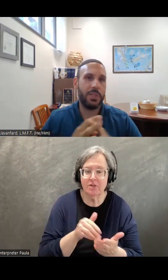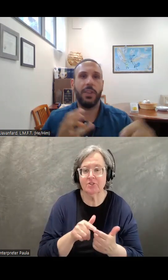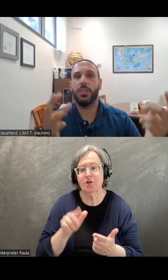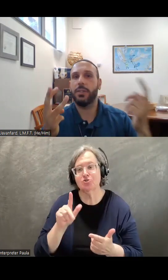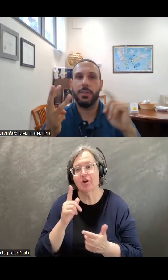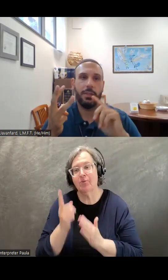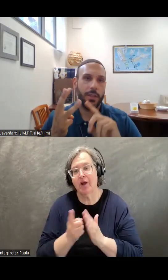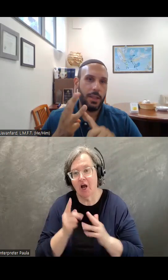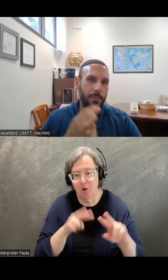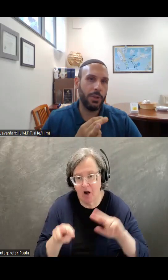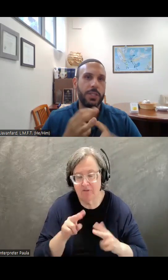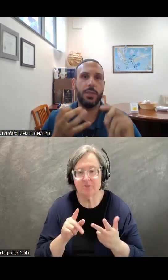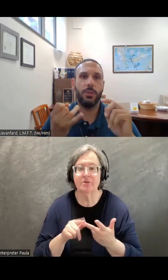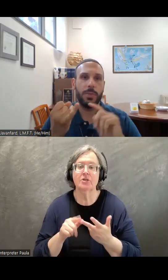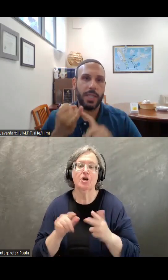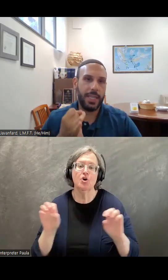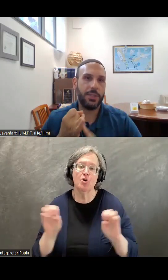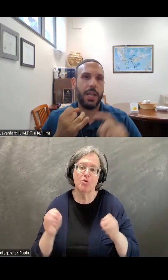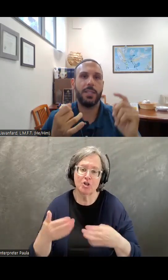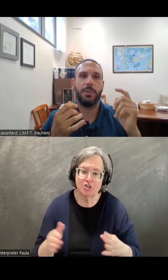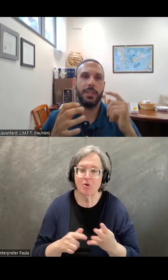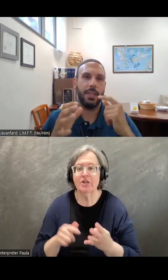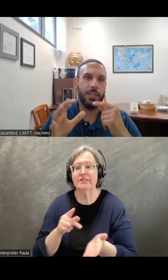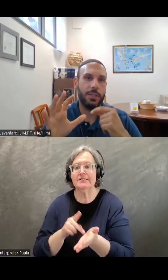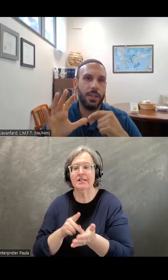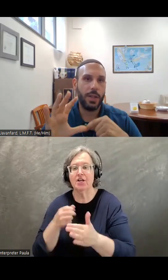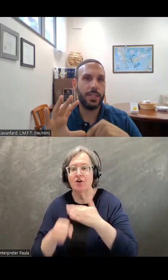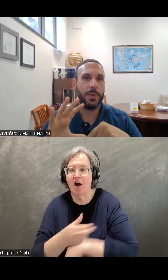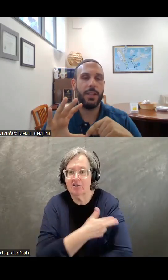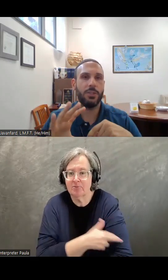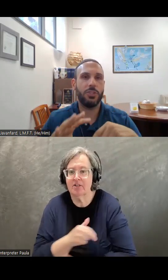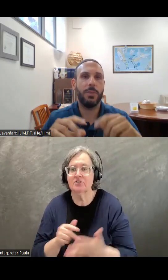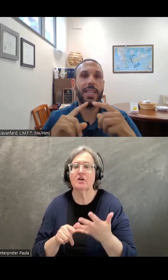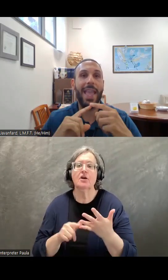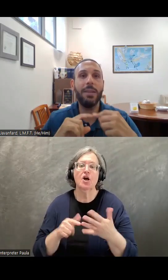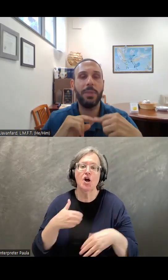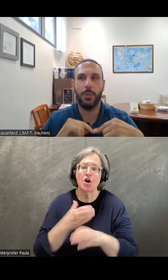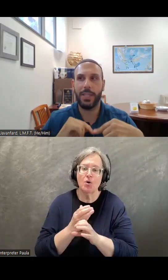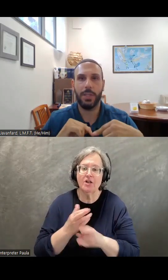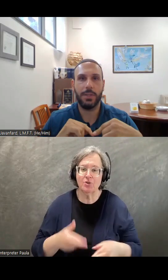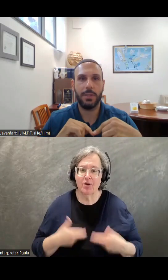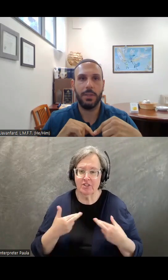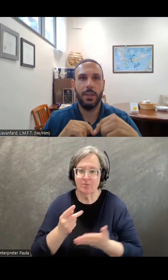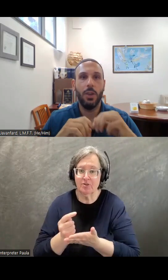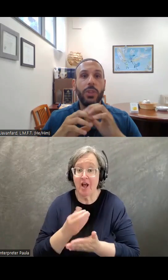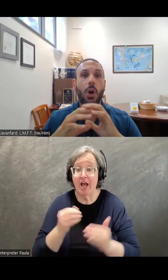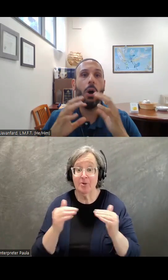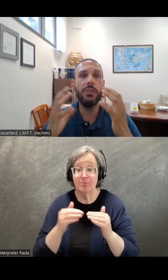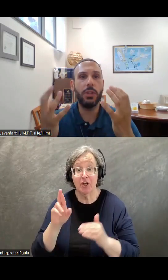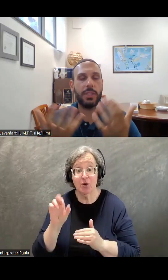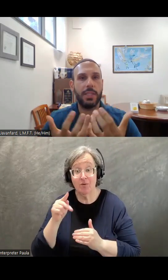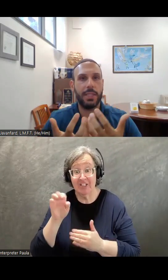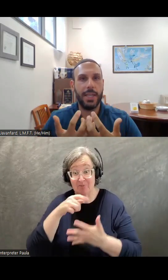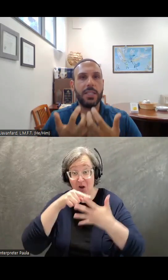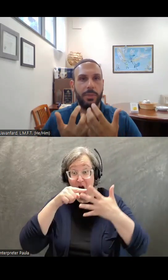23-hour observations, emergency rooms, psychiatric hospitalizations, crisis residential treatments, and peer respites, with all